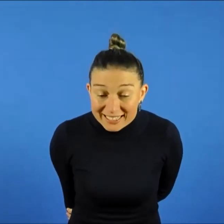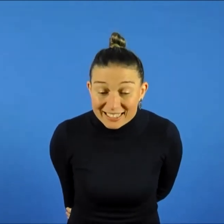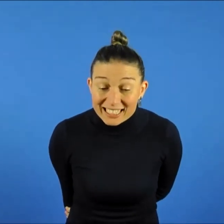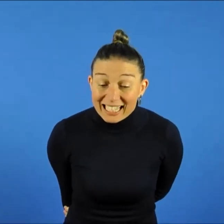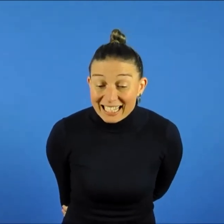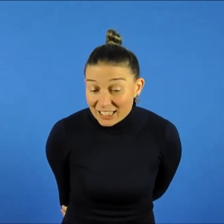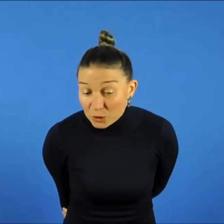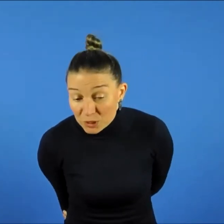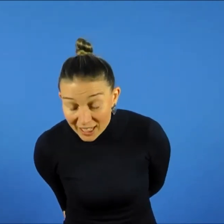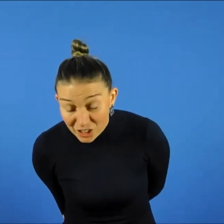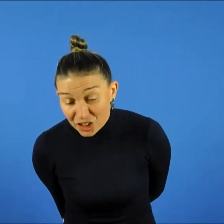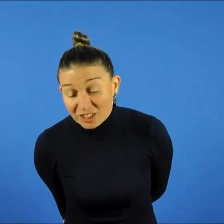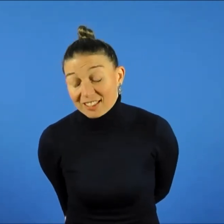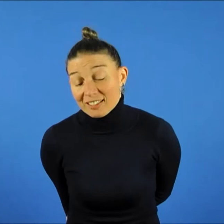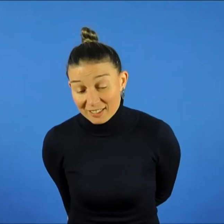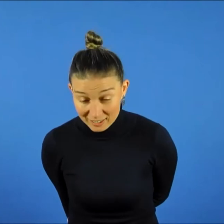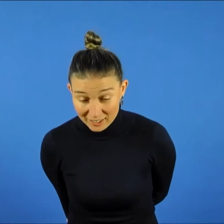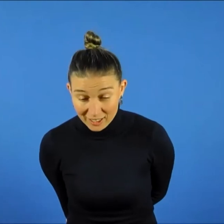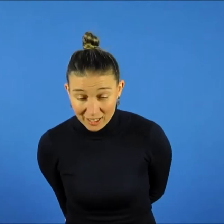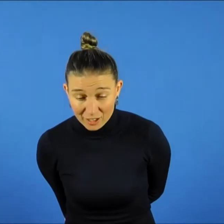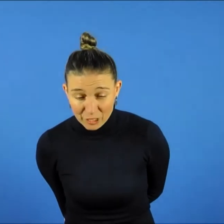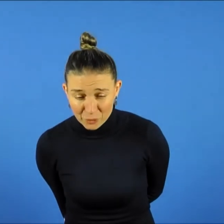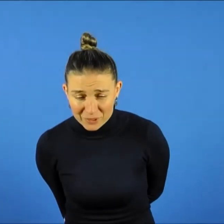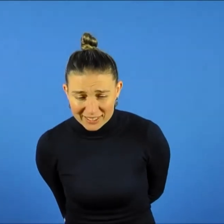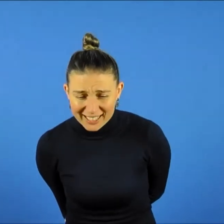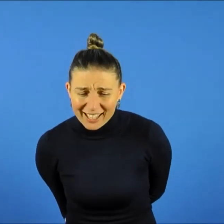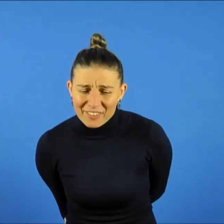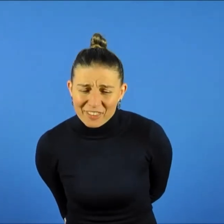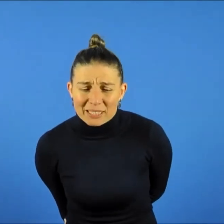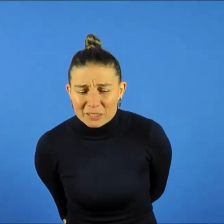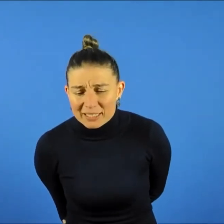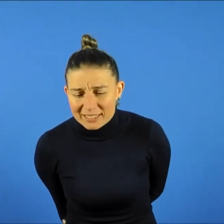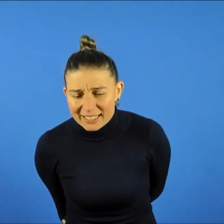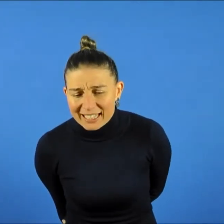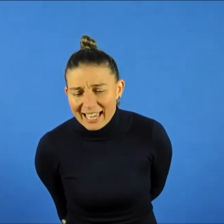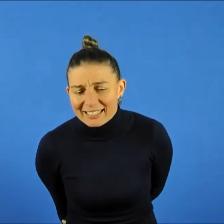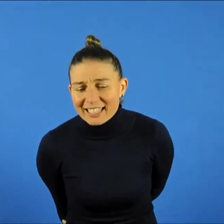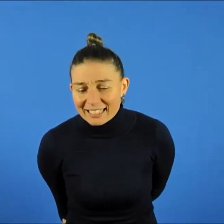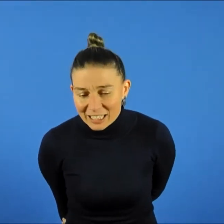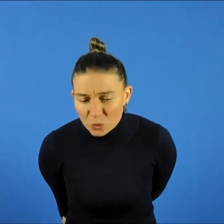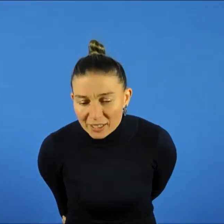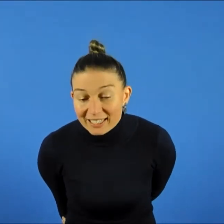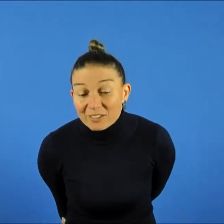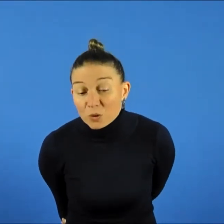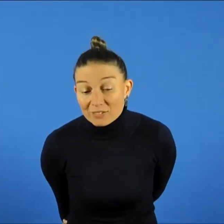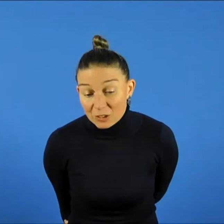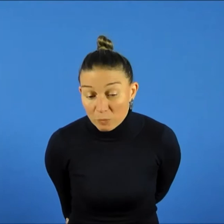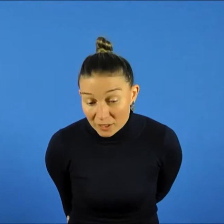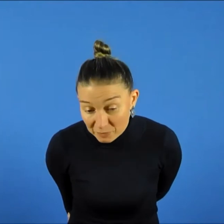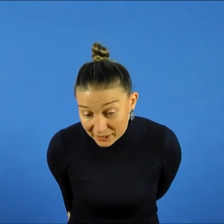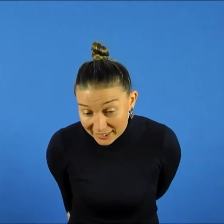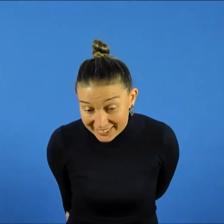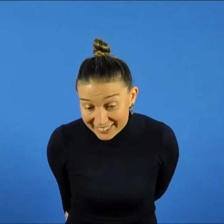problems is in the communication realms, that we need to be seen as an equal and therefore given